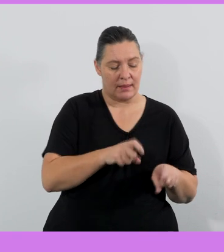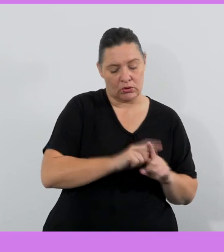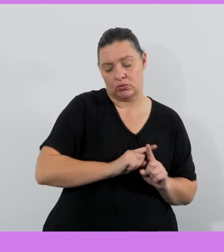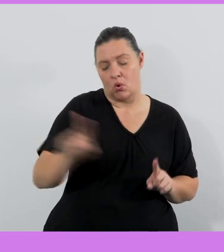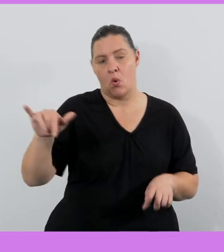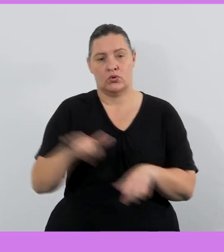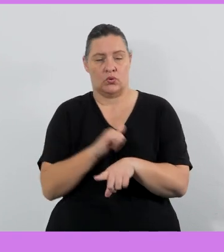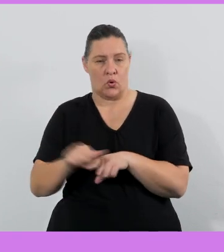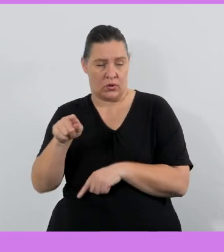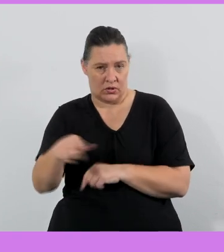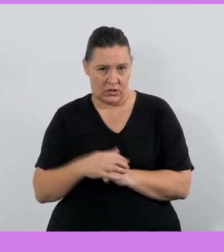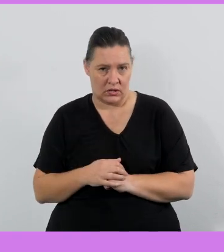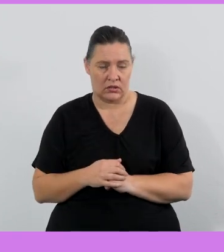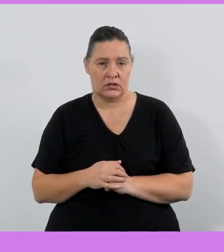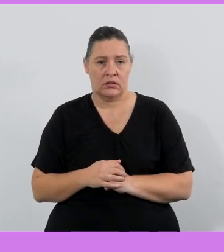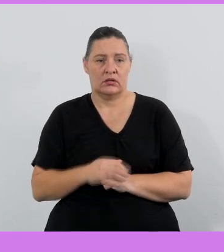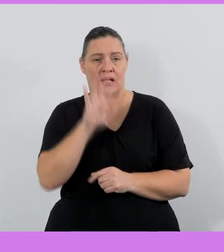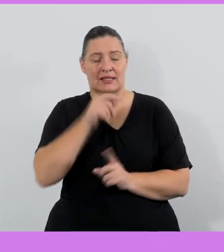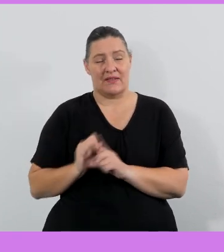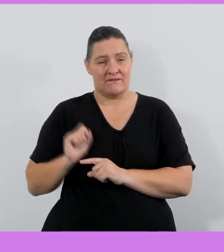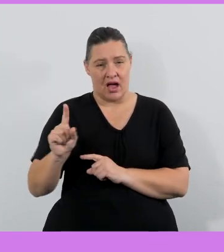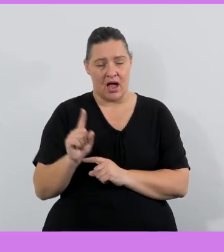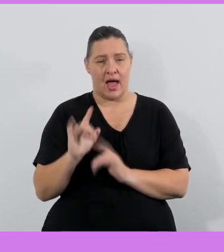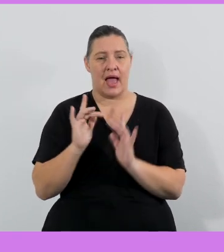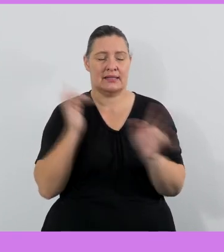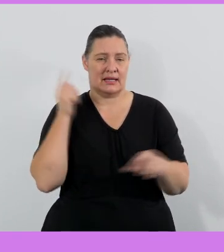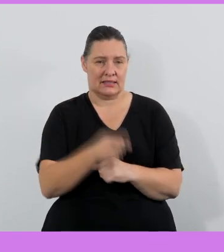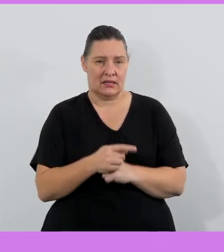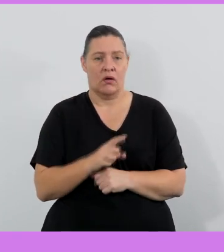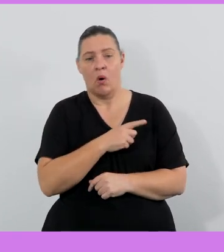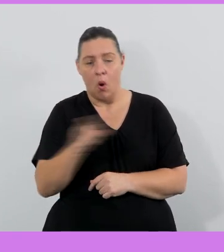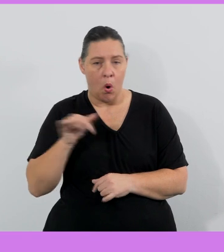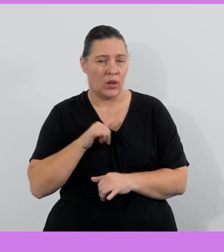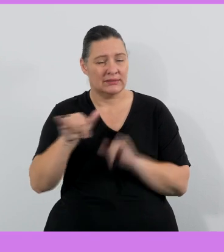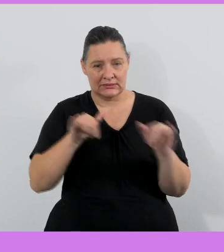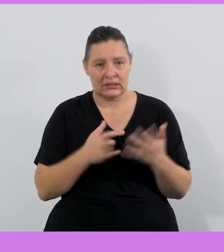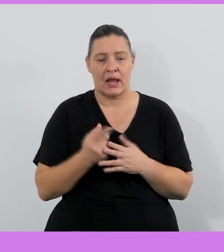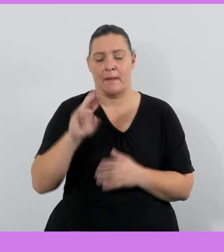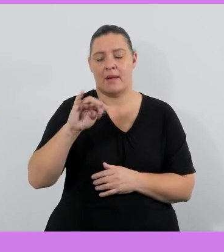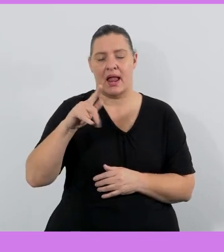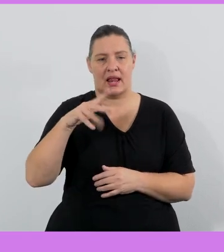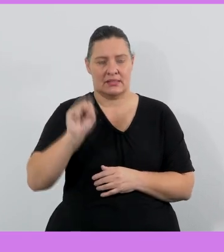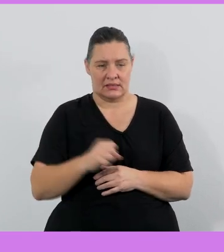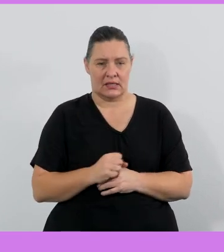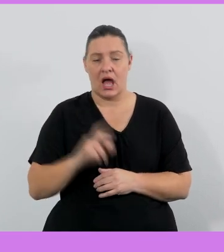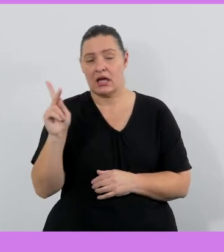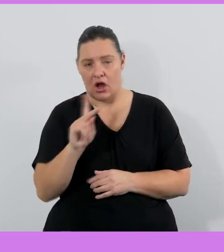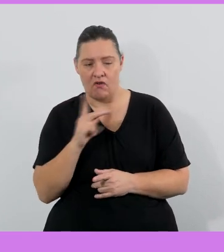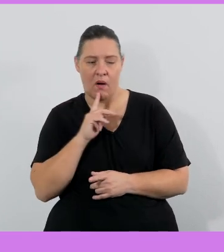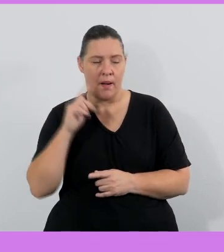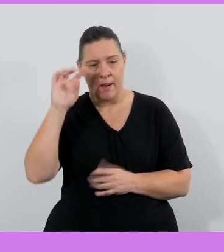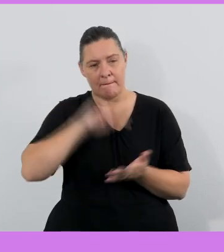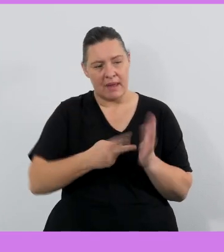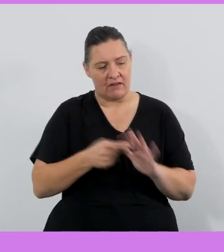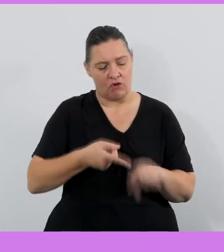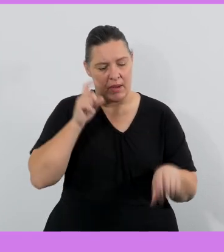to New York. He finds the distance table below on the internet. All distances are given in miles. Karabo is planning on traveling